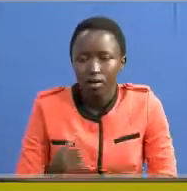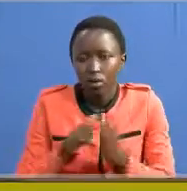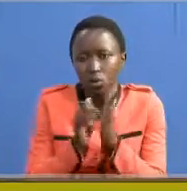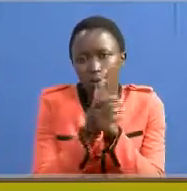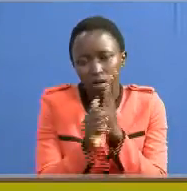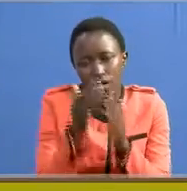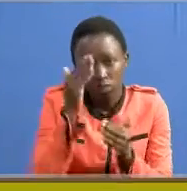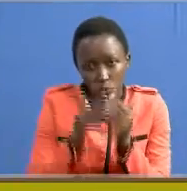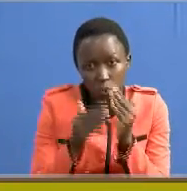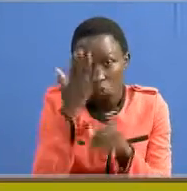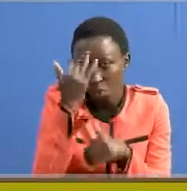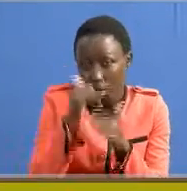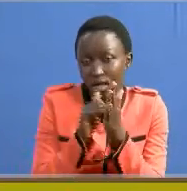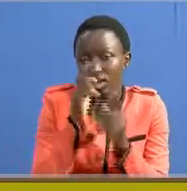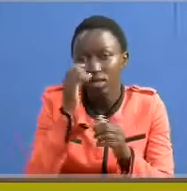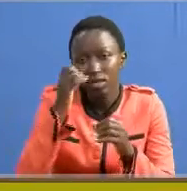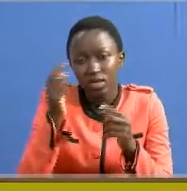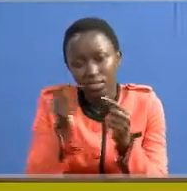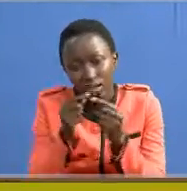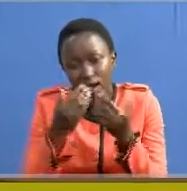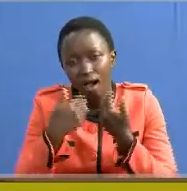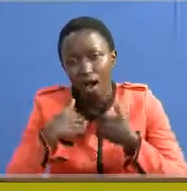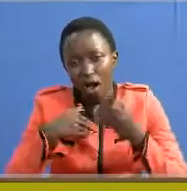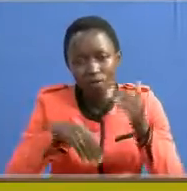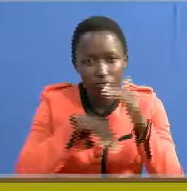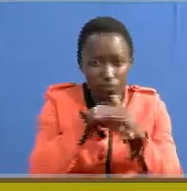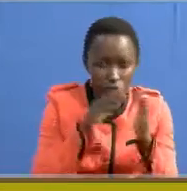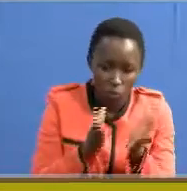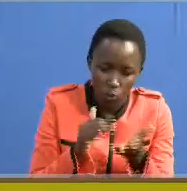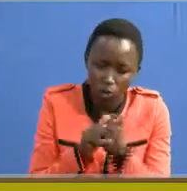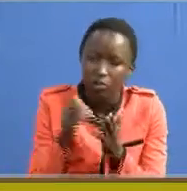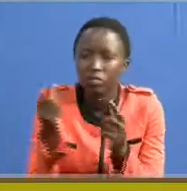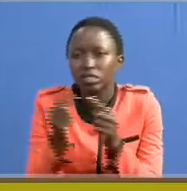getting to a slim because of an injury, you're a footballer, your career is getting out